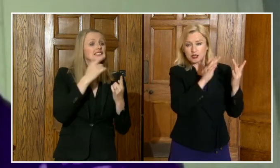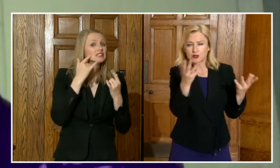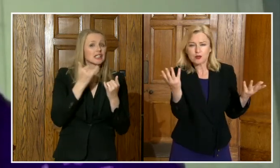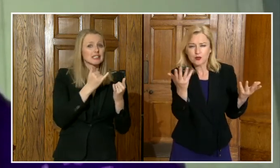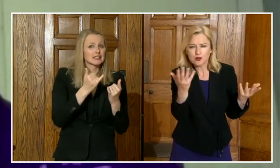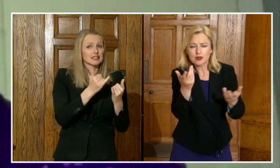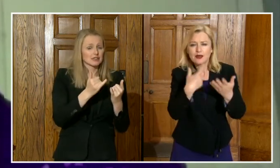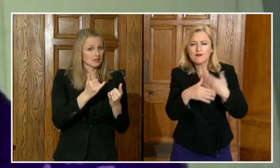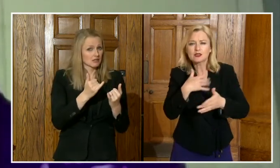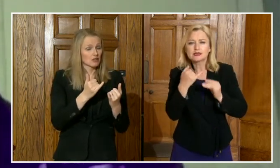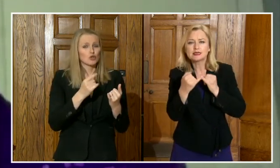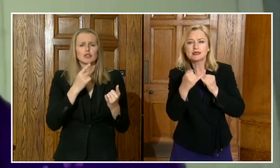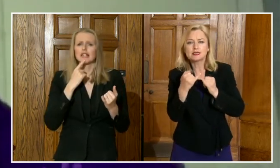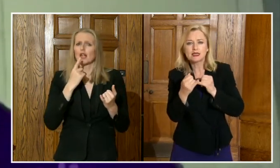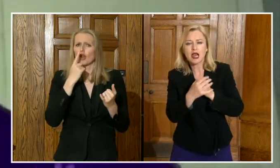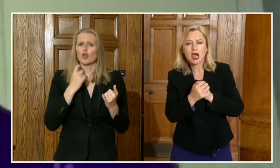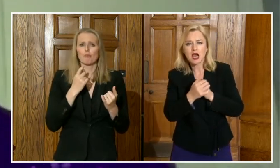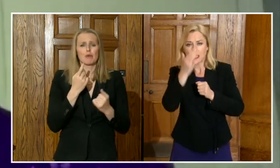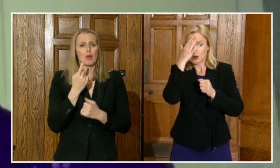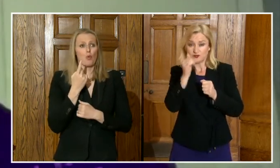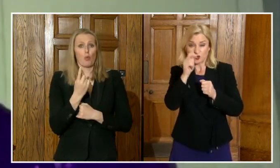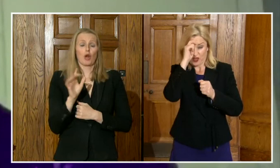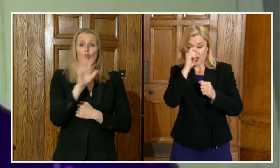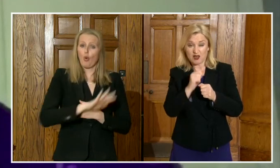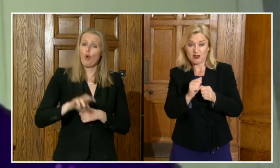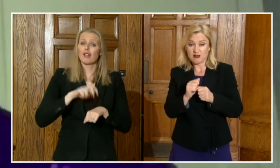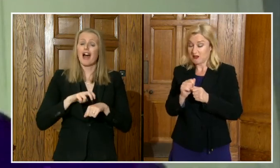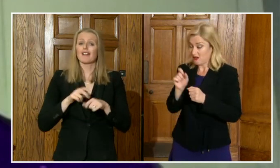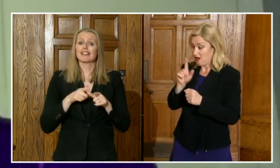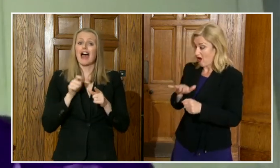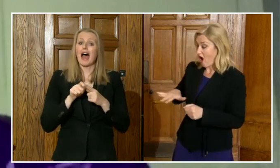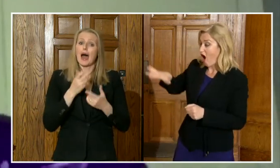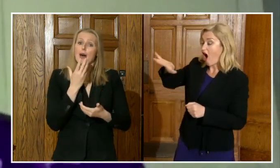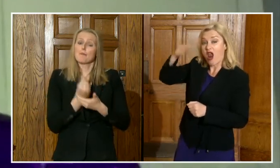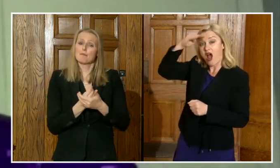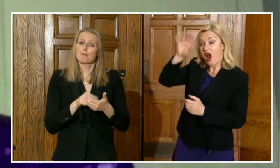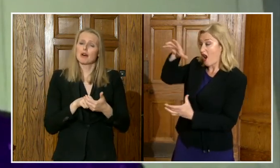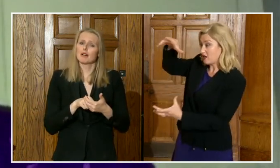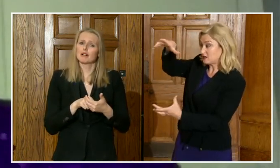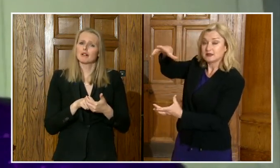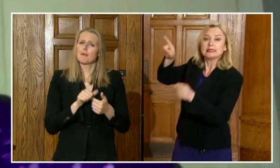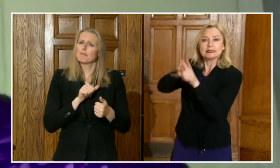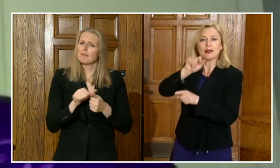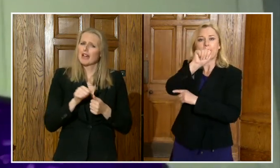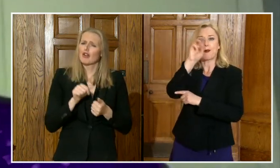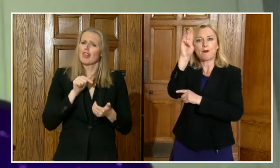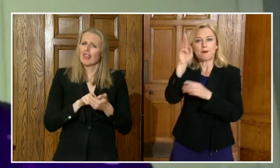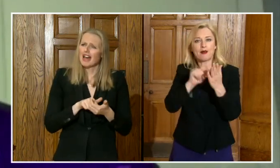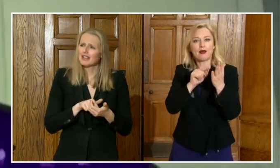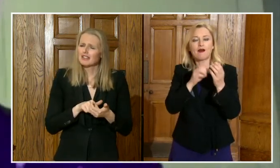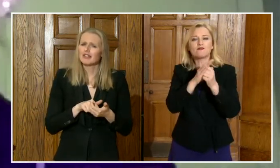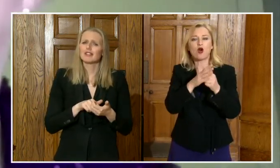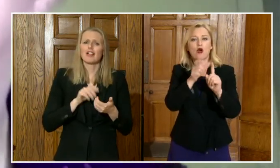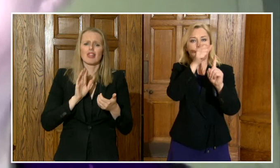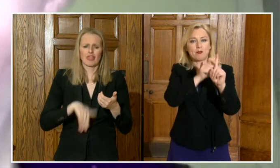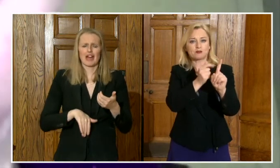that potentially it could be one single all-Ireland app. Do we know what that might look like, or are there more details you can give in regard to